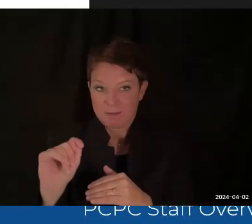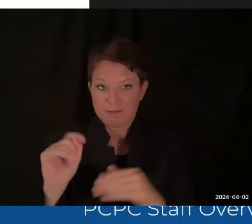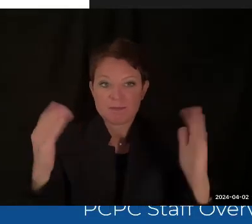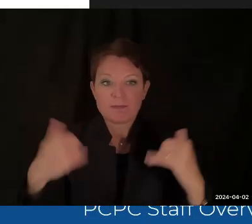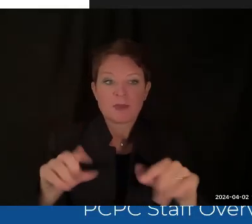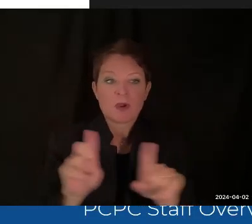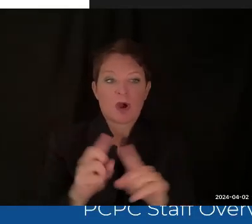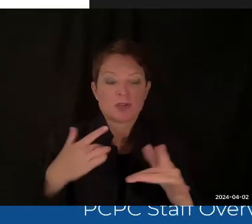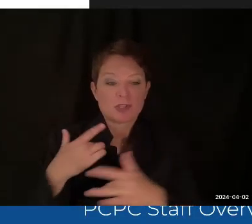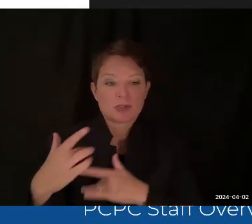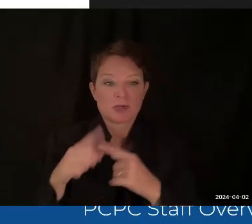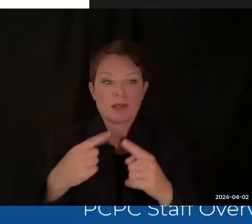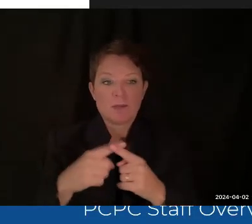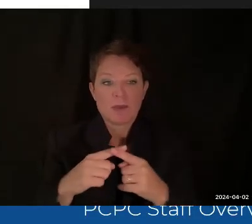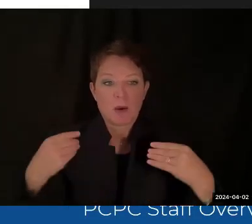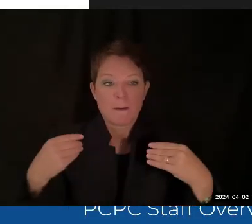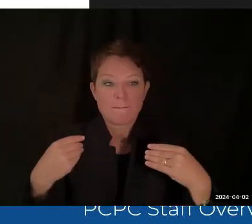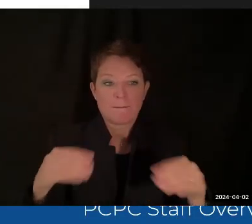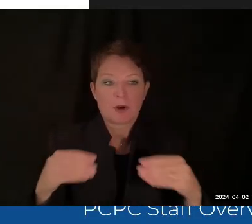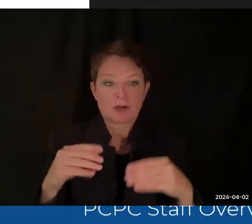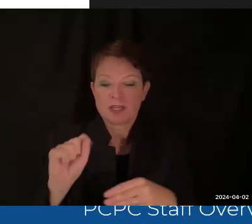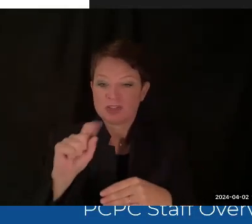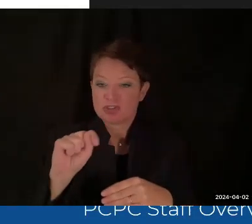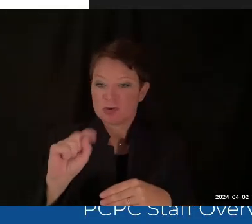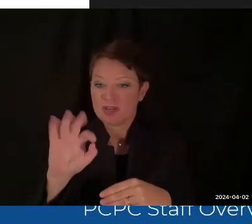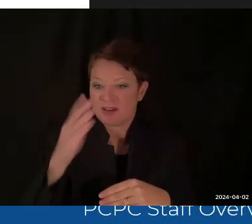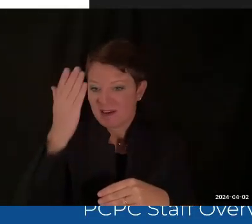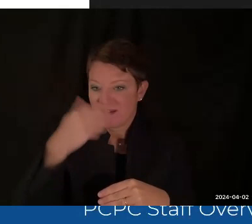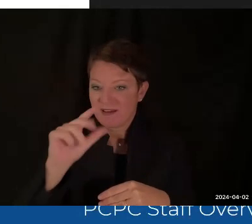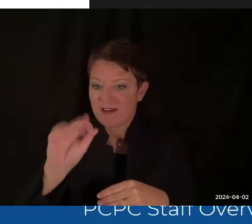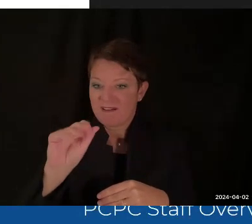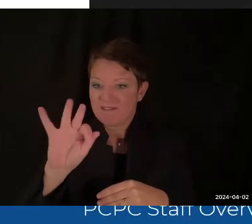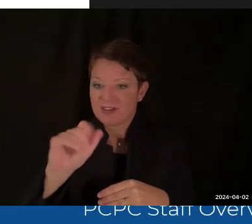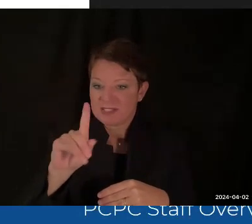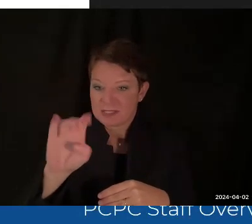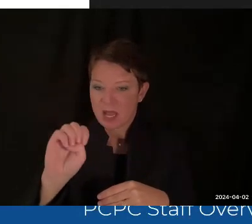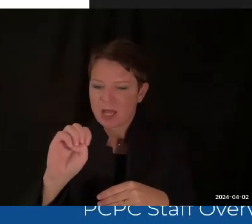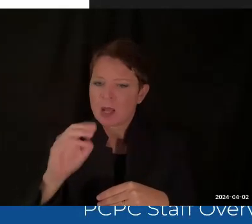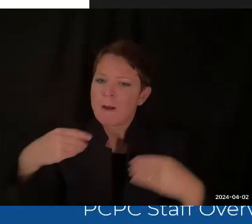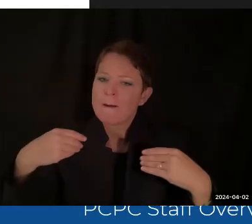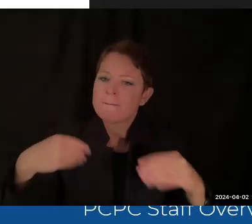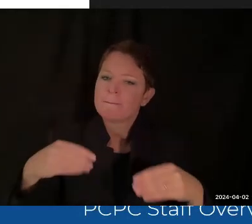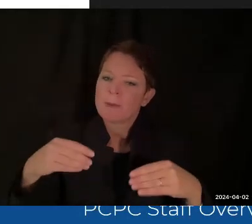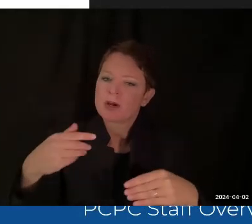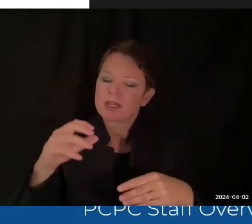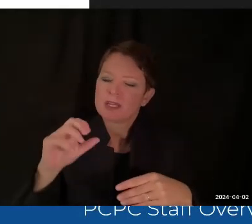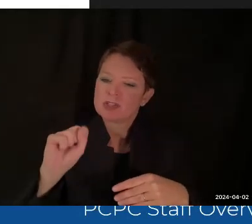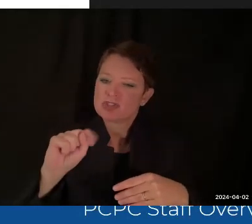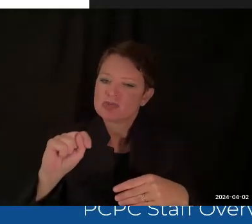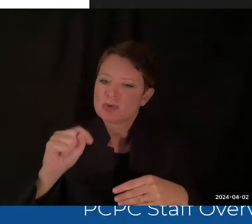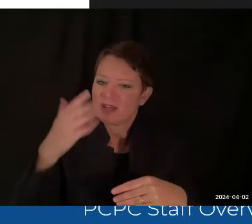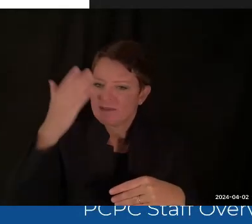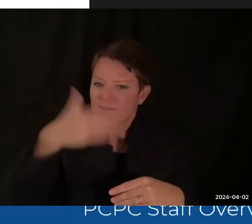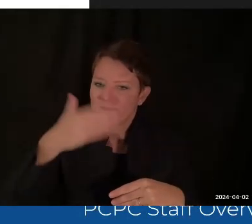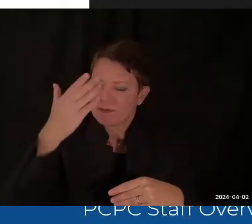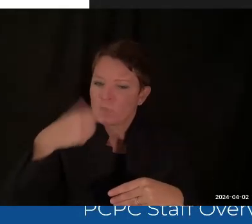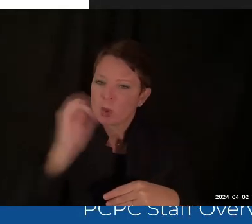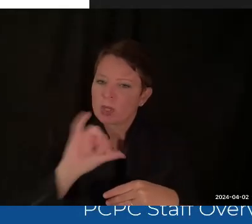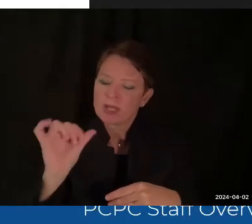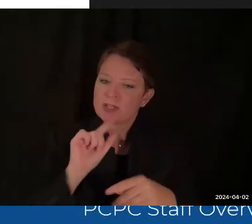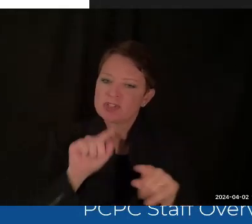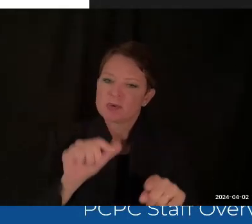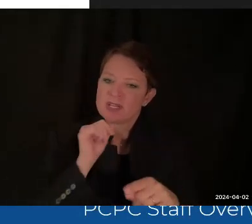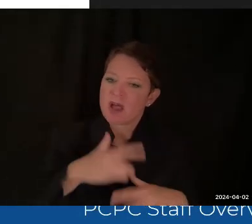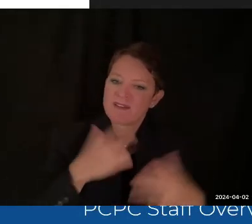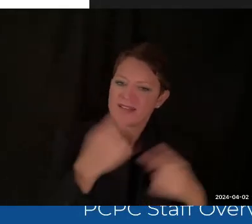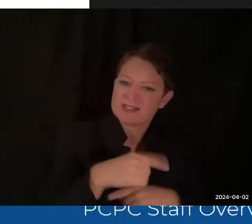also concerns over the Market Street facade. The committee asked, what will the Market Street facade look like during non-event days